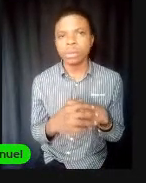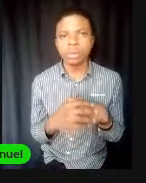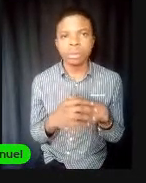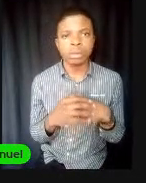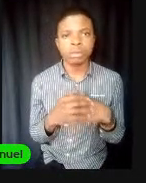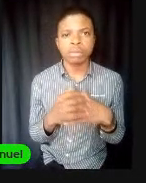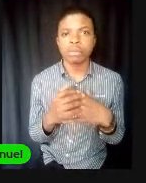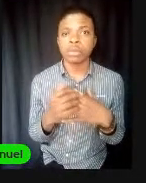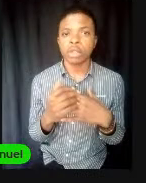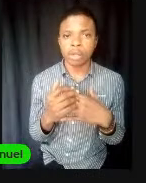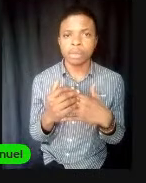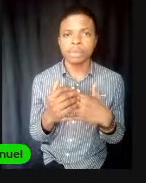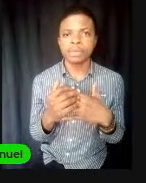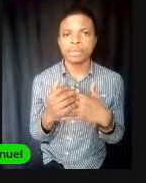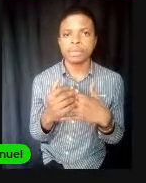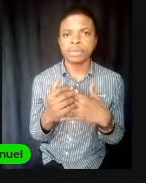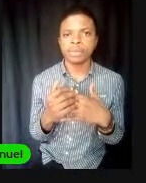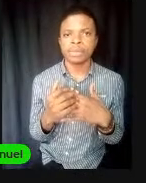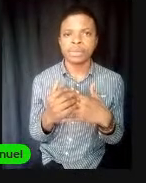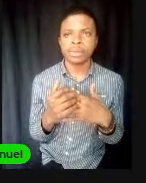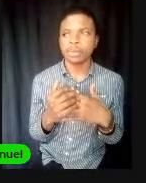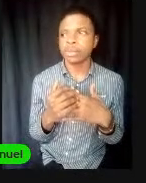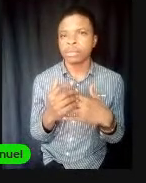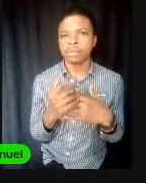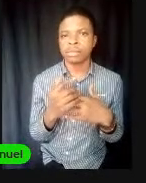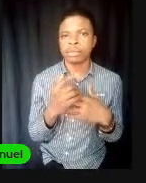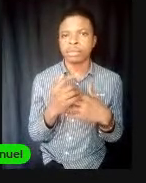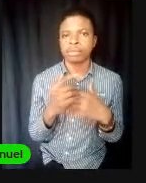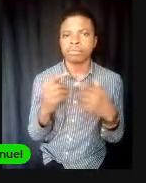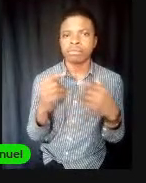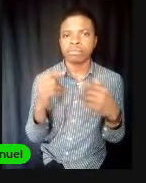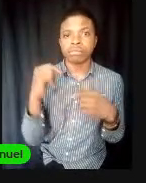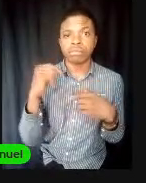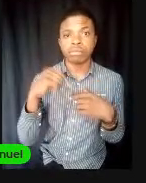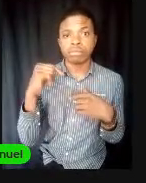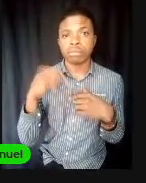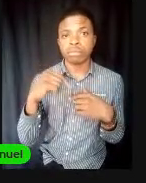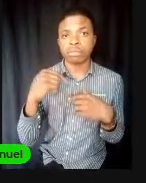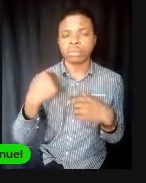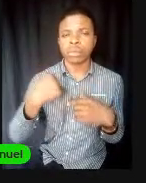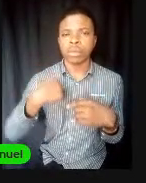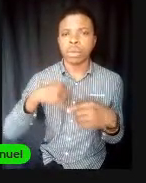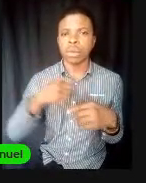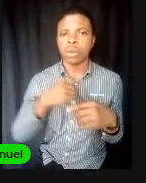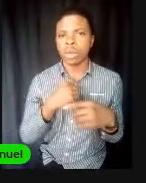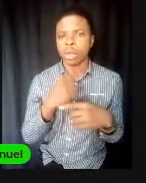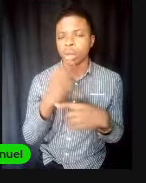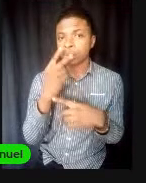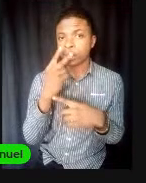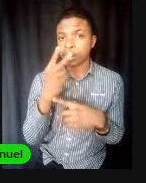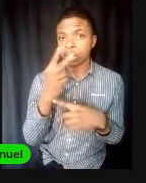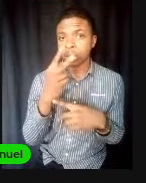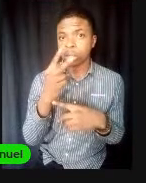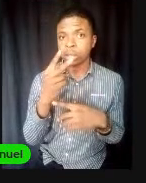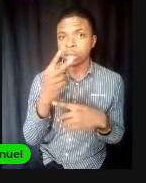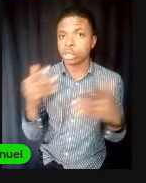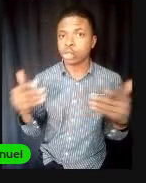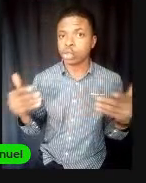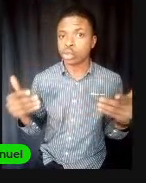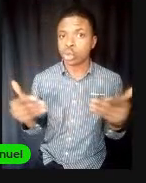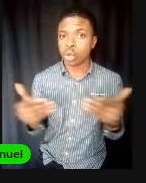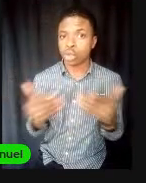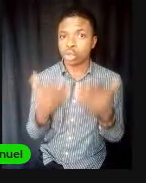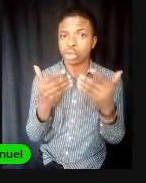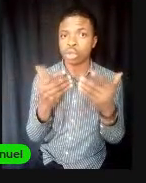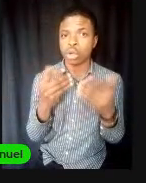said, Okay. today we will be we'll be looking at the introductory aspect of